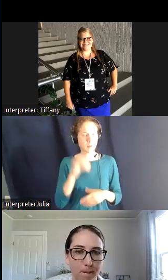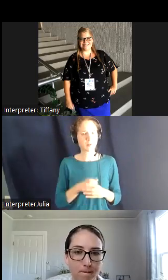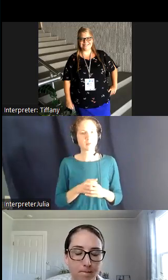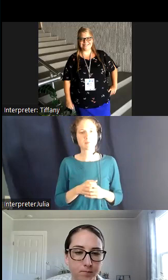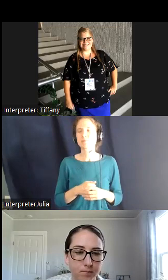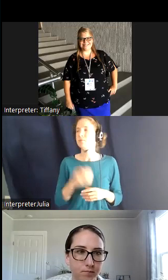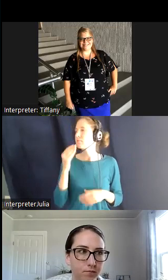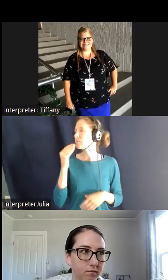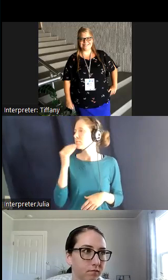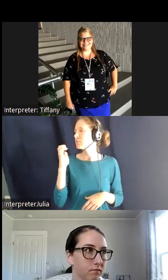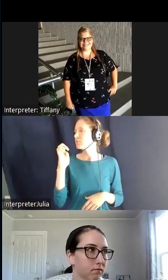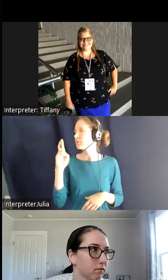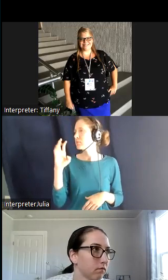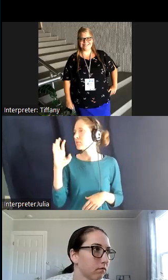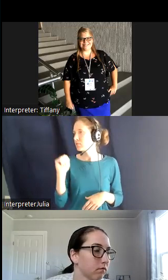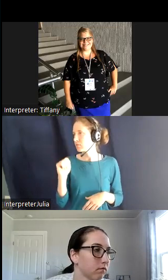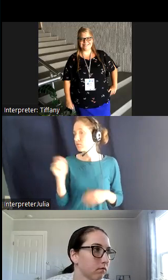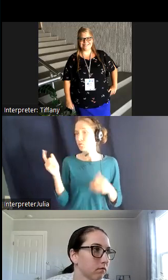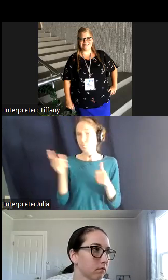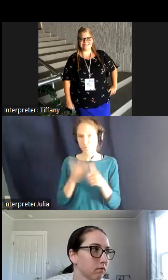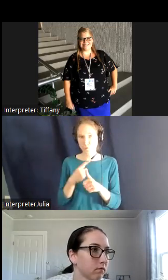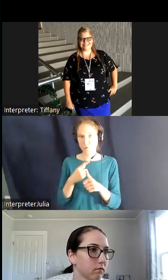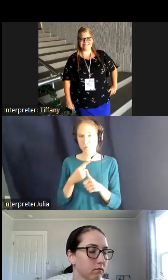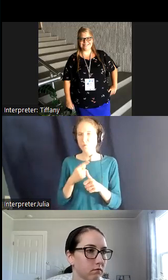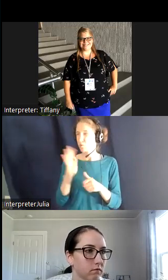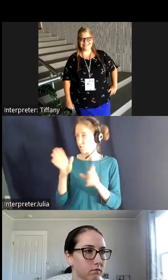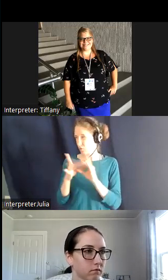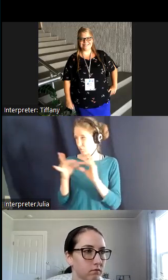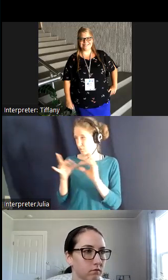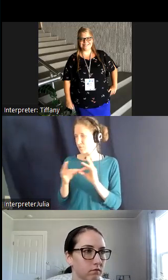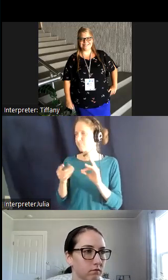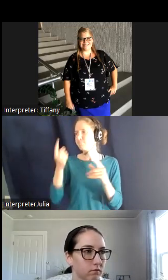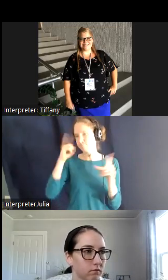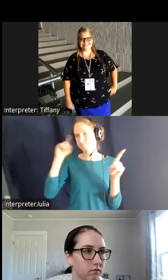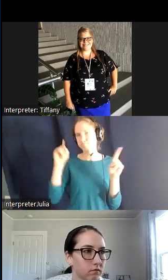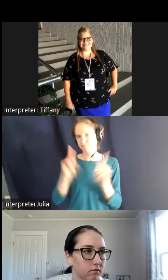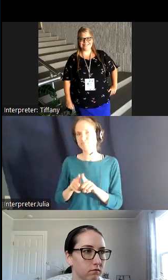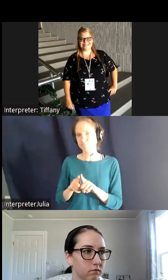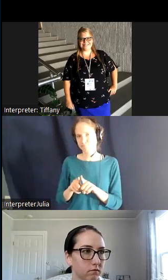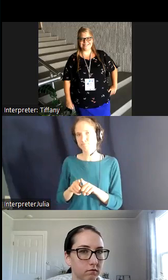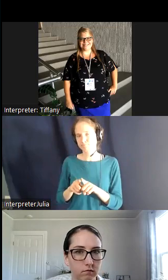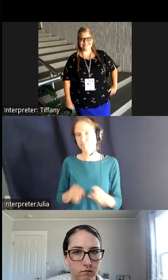Thanks, Erica. First, I agree with your assessment of that. And so my comment is less